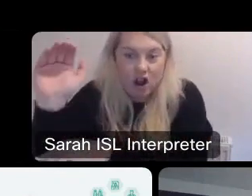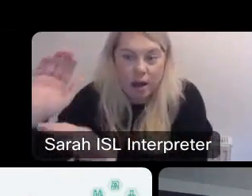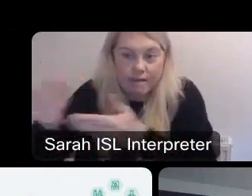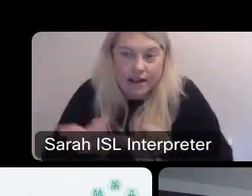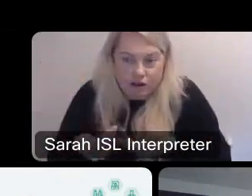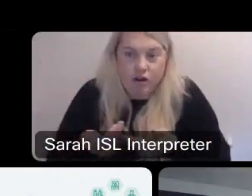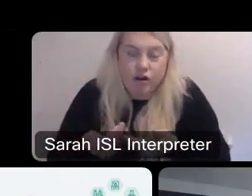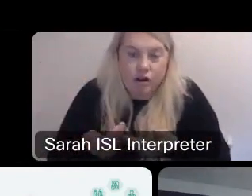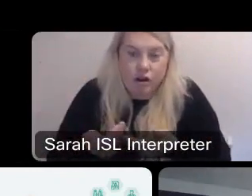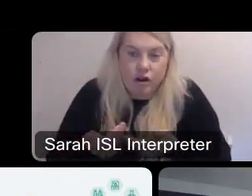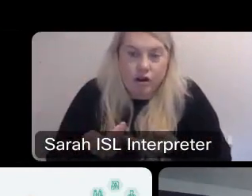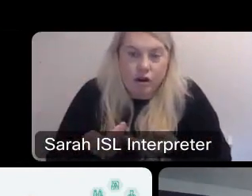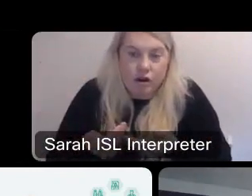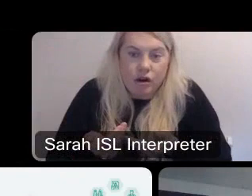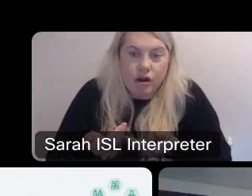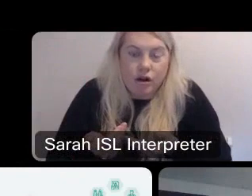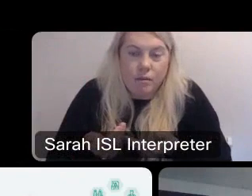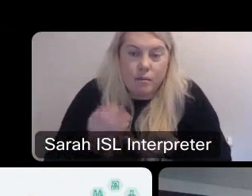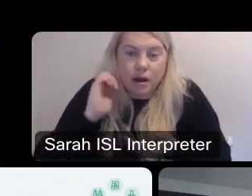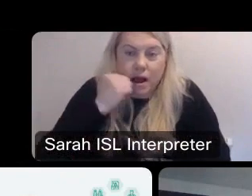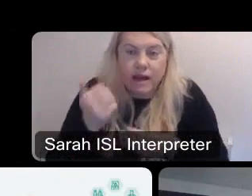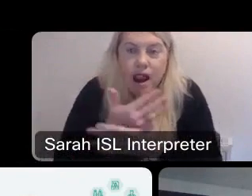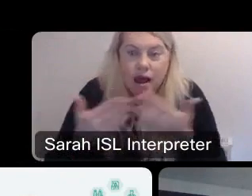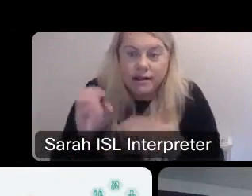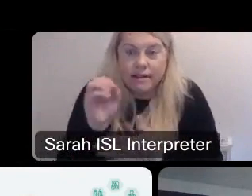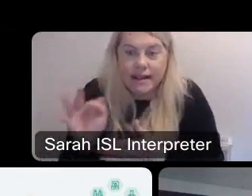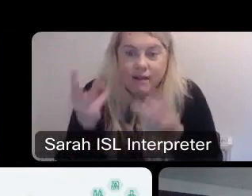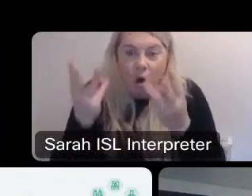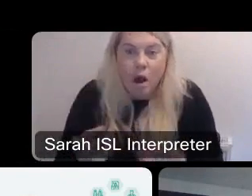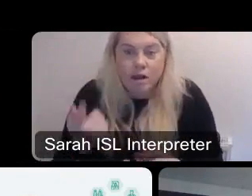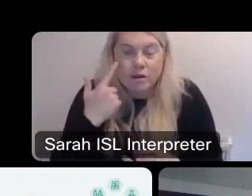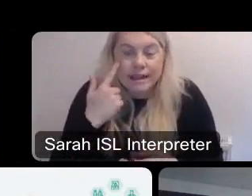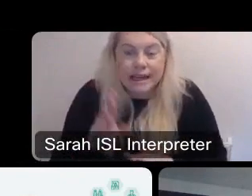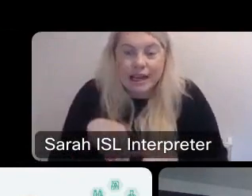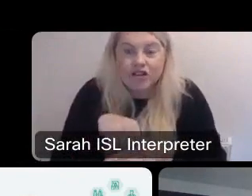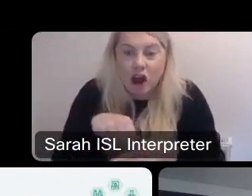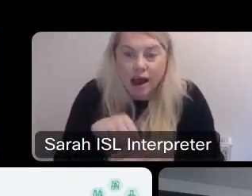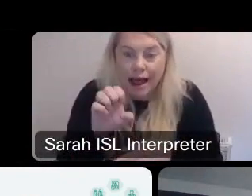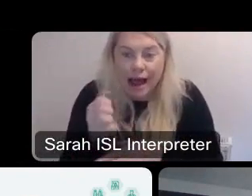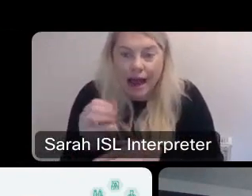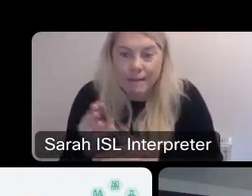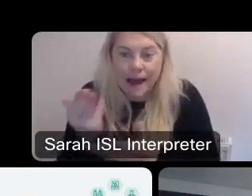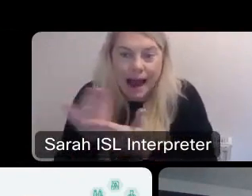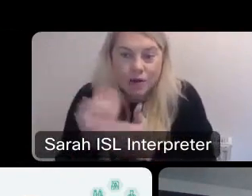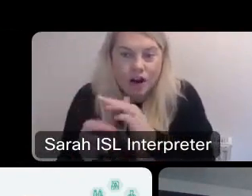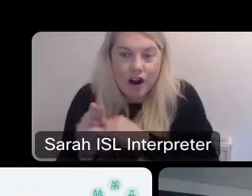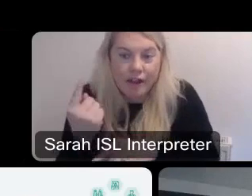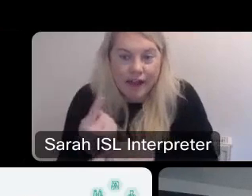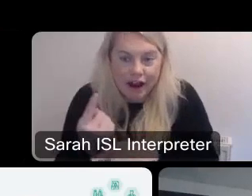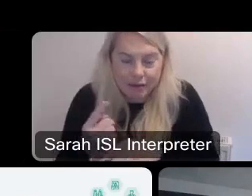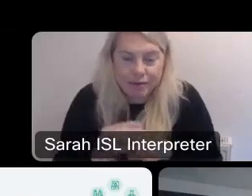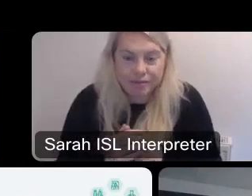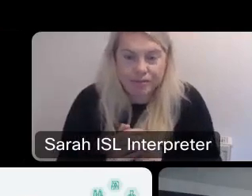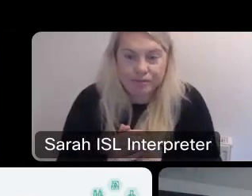that the majority of staff want to see an internal EAP counsellor, and we